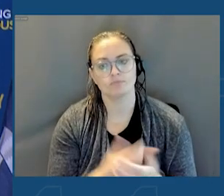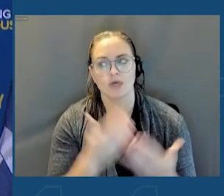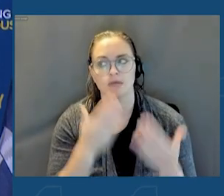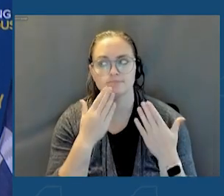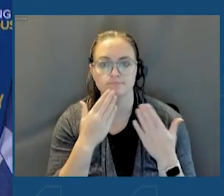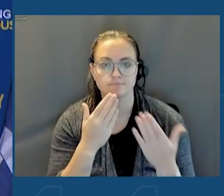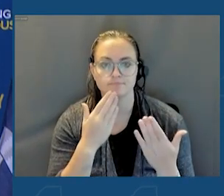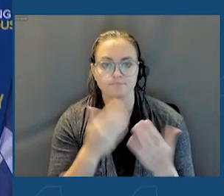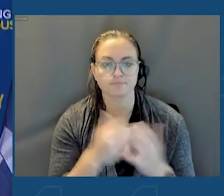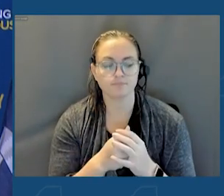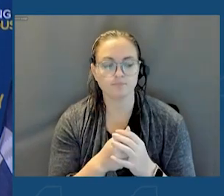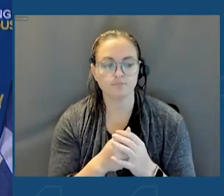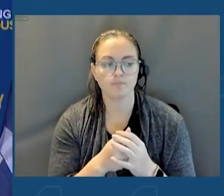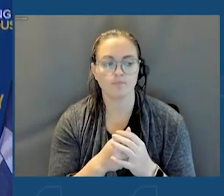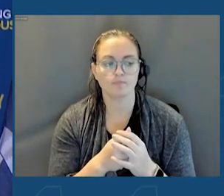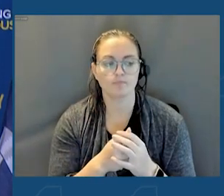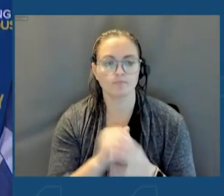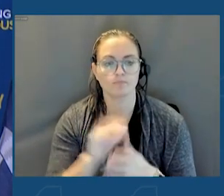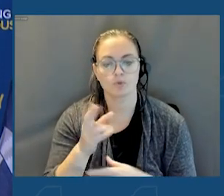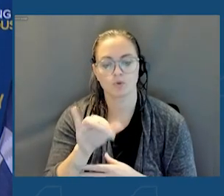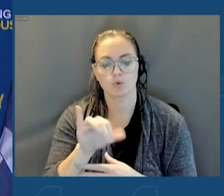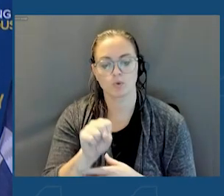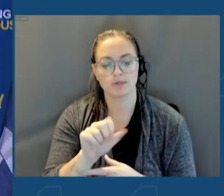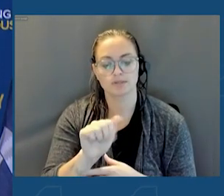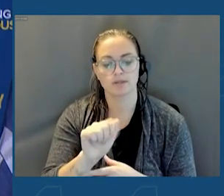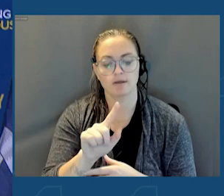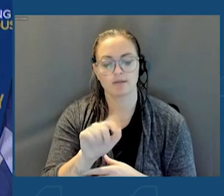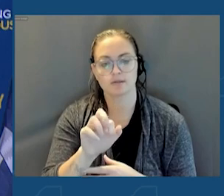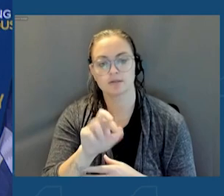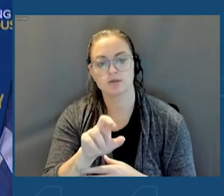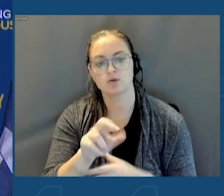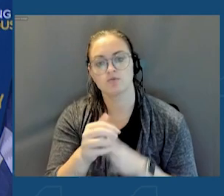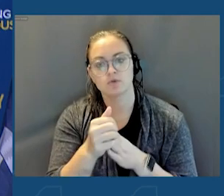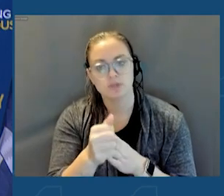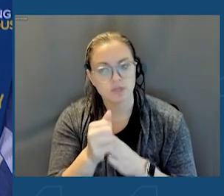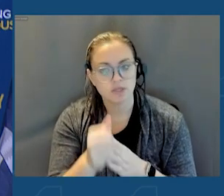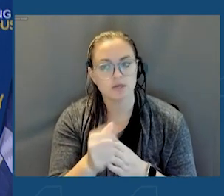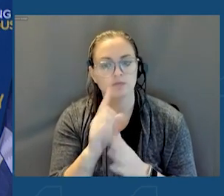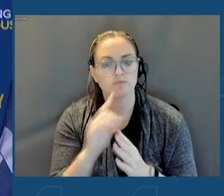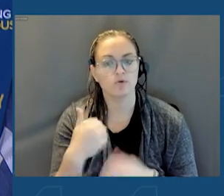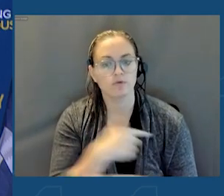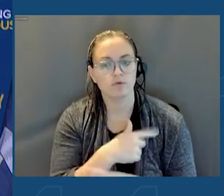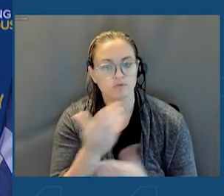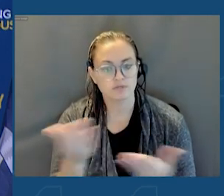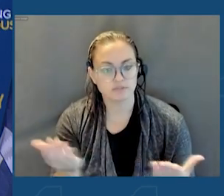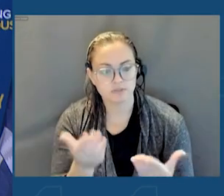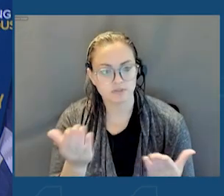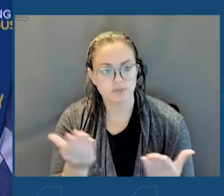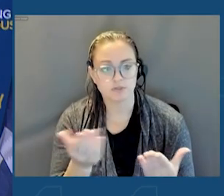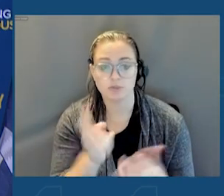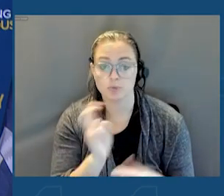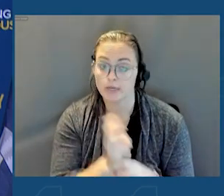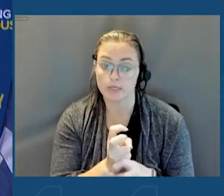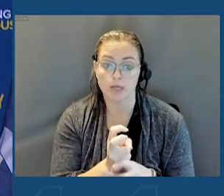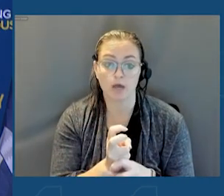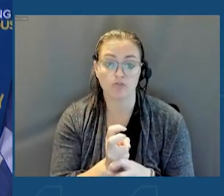to Chris Alexander for leading the charge here. It's been a tough haul.